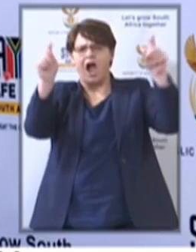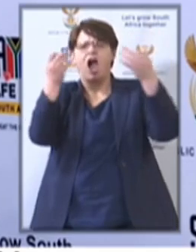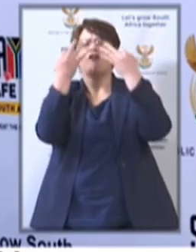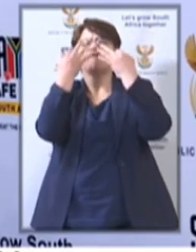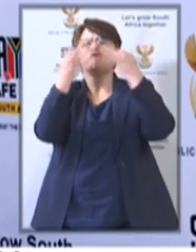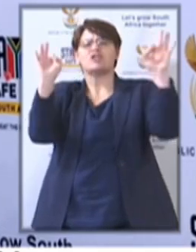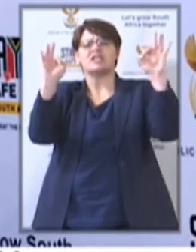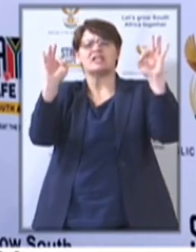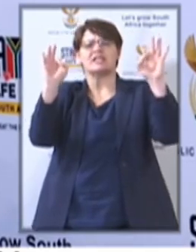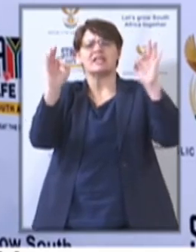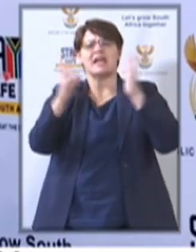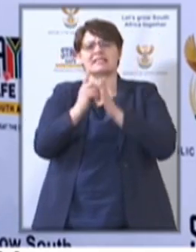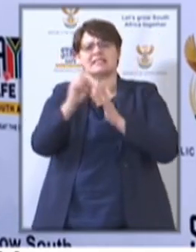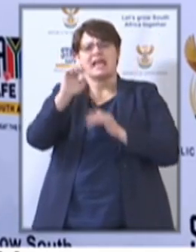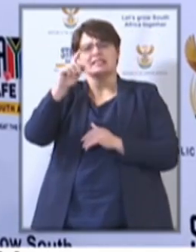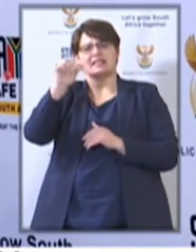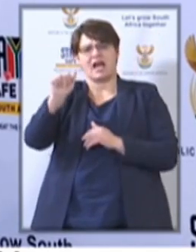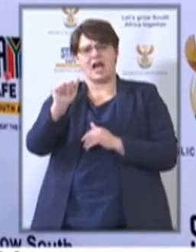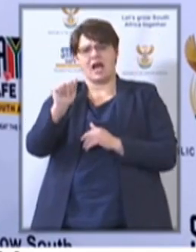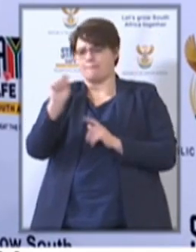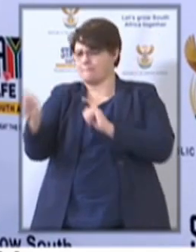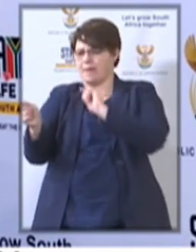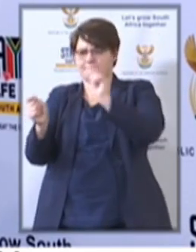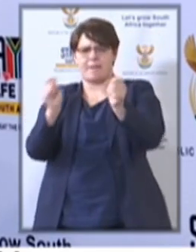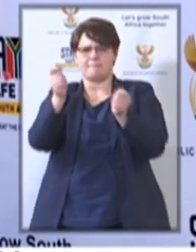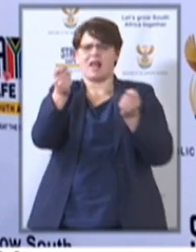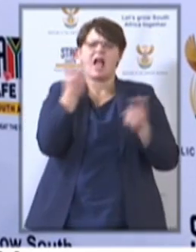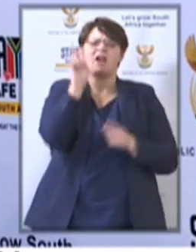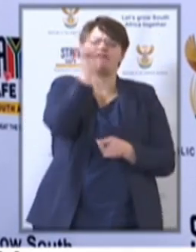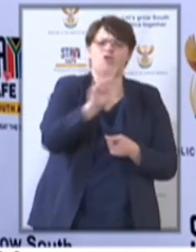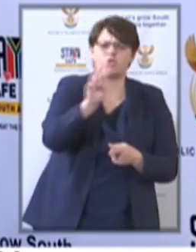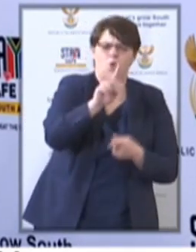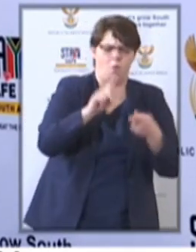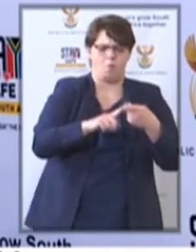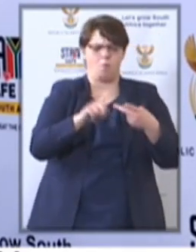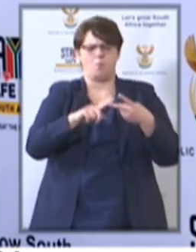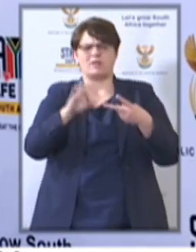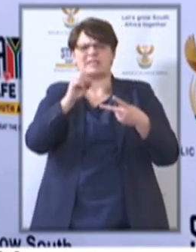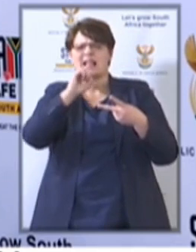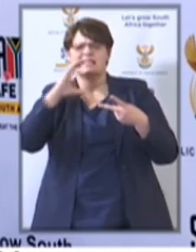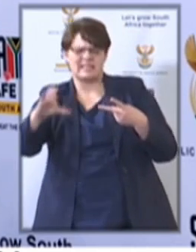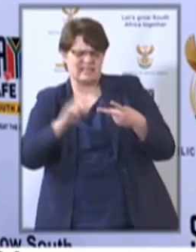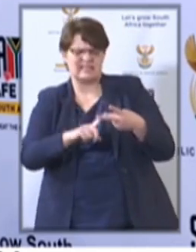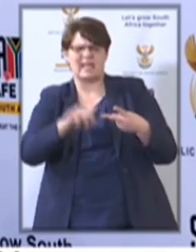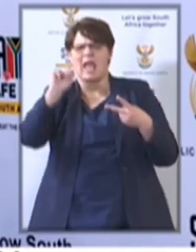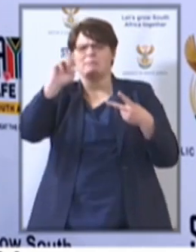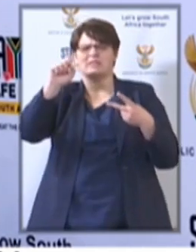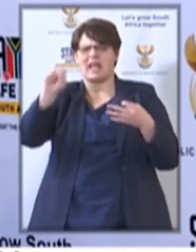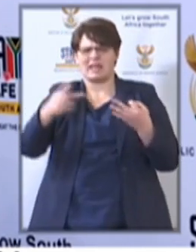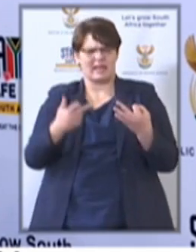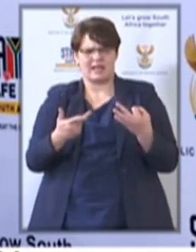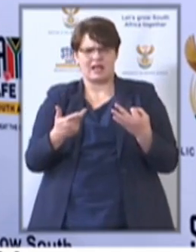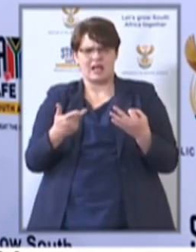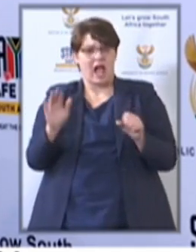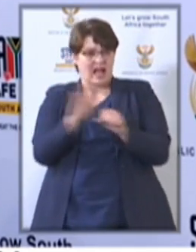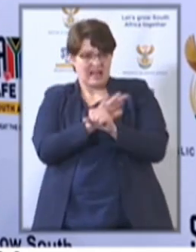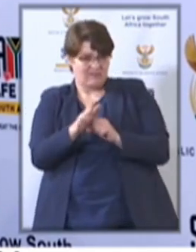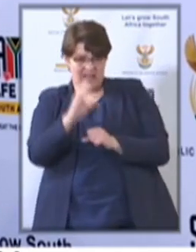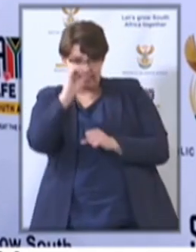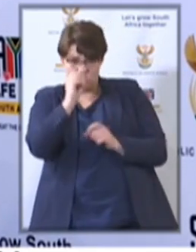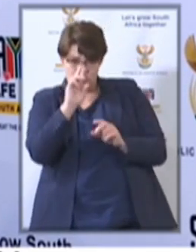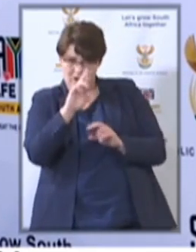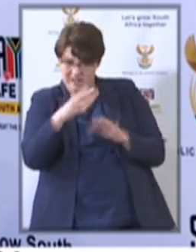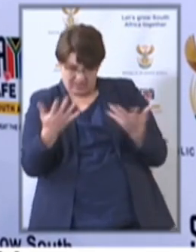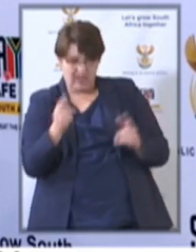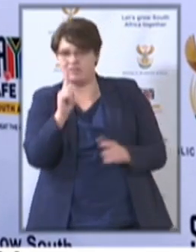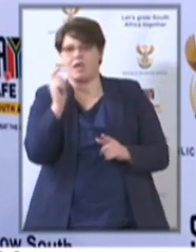data bundles with the mobile operators to pay for additional content that is not covered through the zero